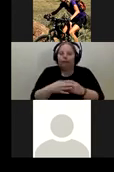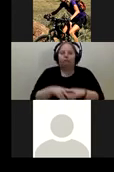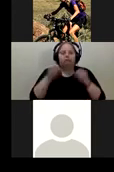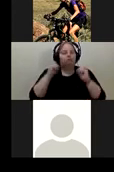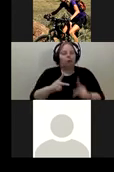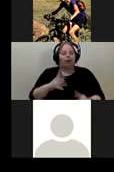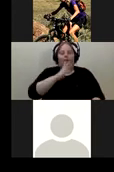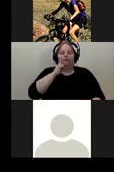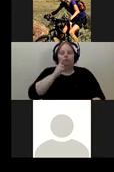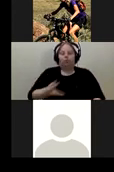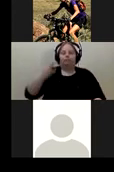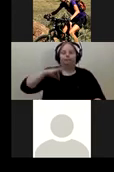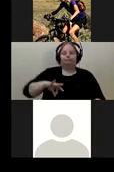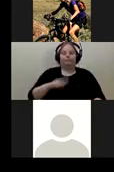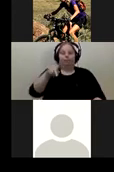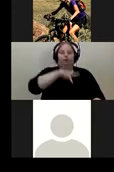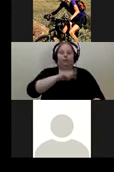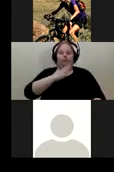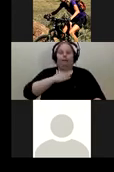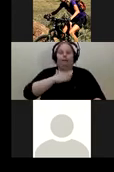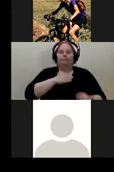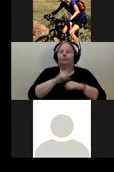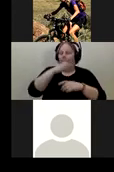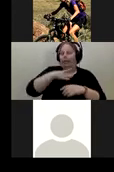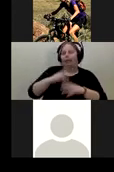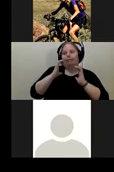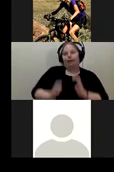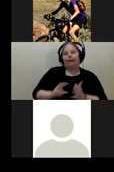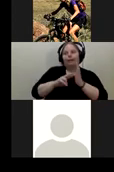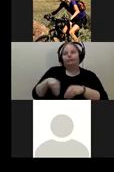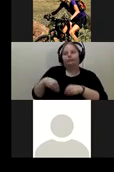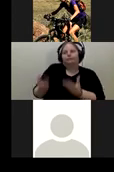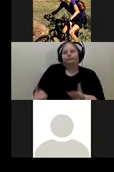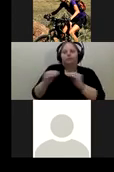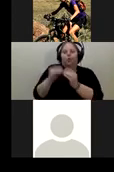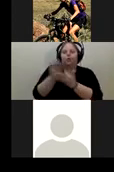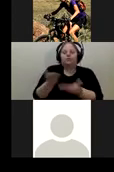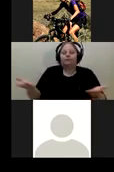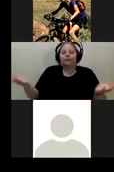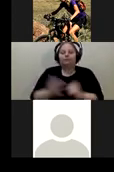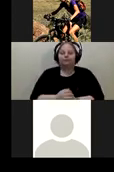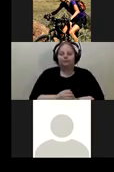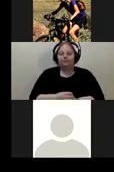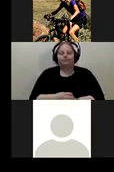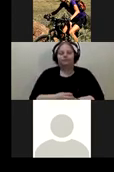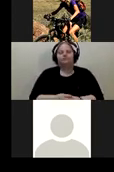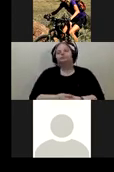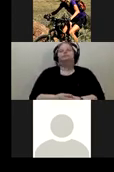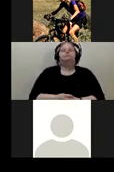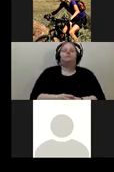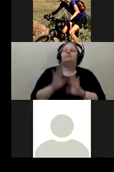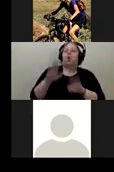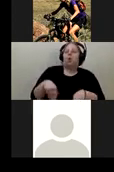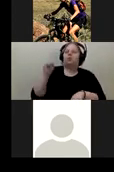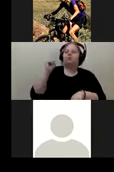personally. I really like this client, so I'm going to give them some extra stuff. And it's okay because I'm